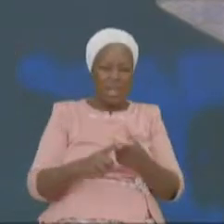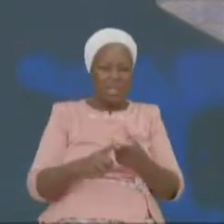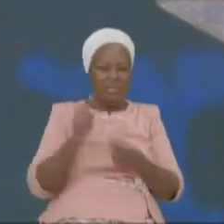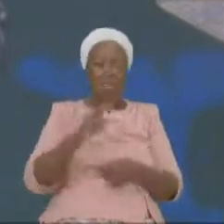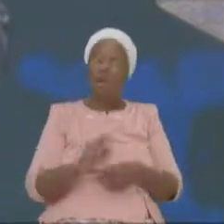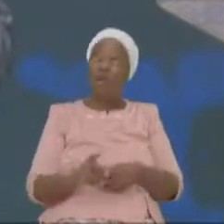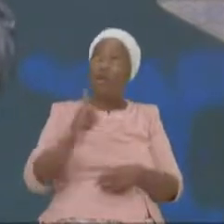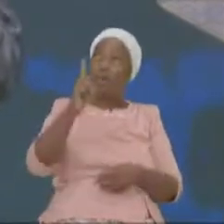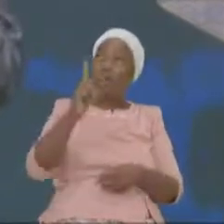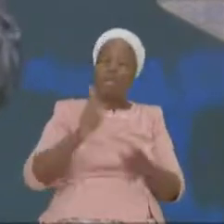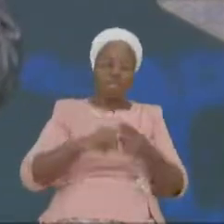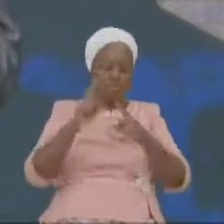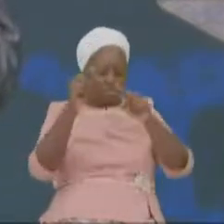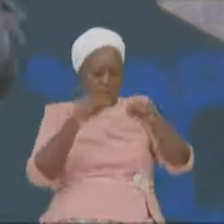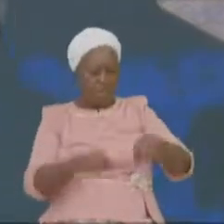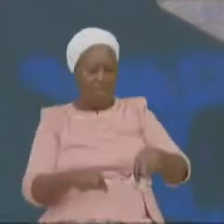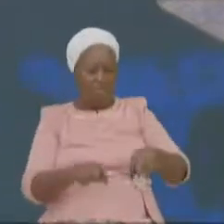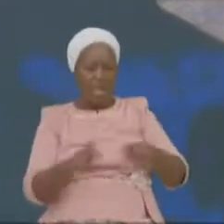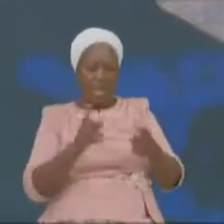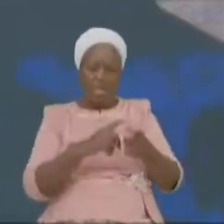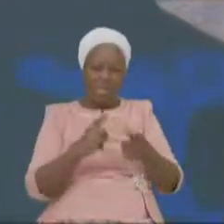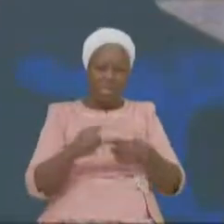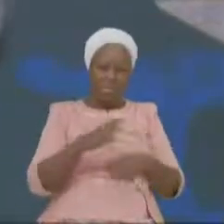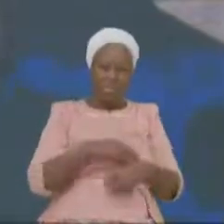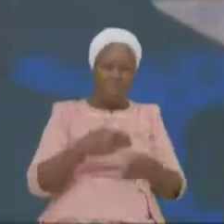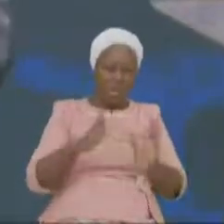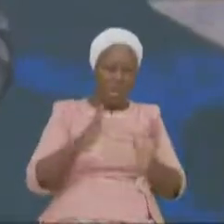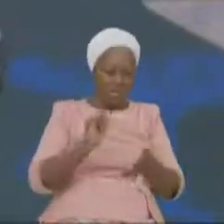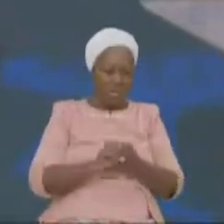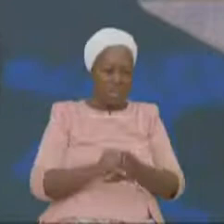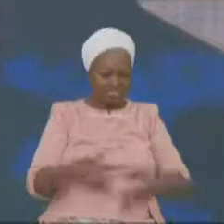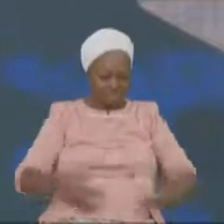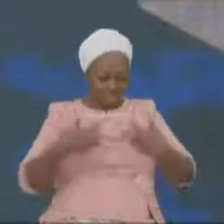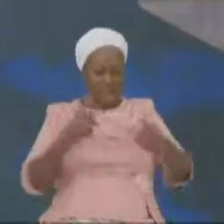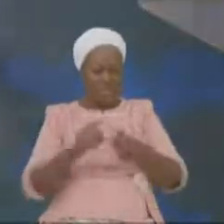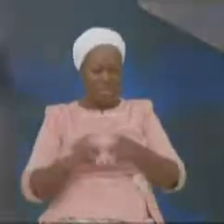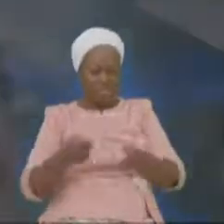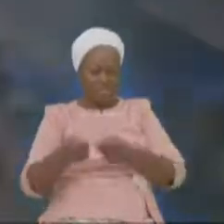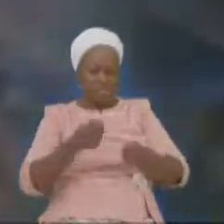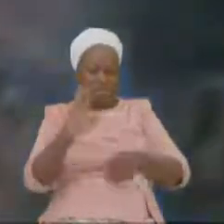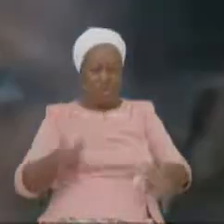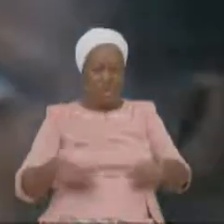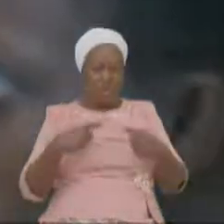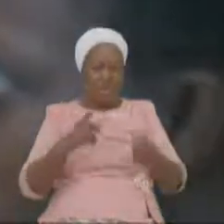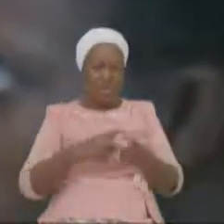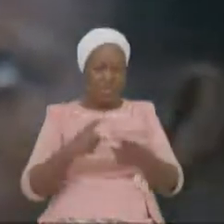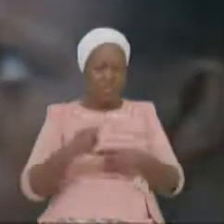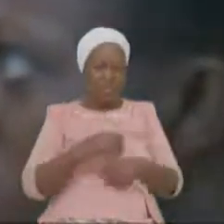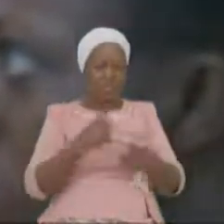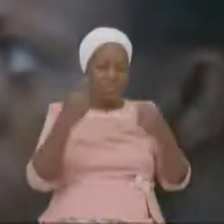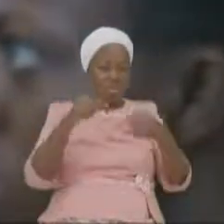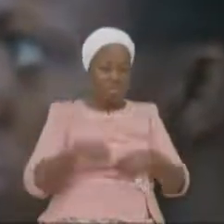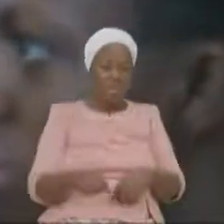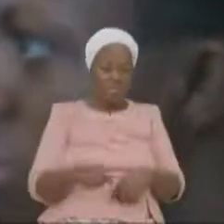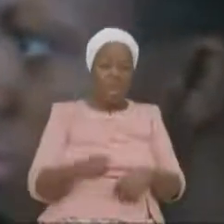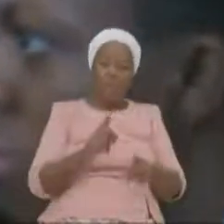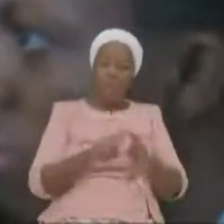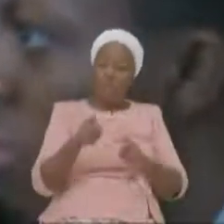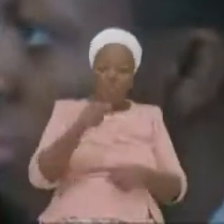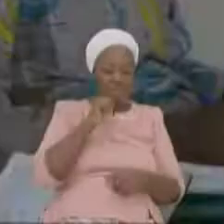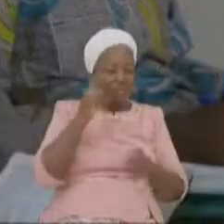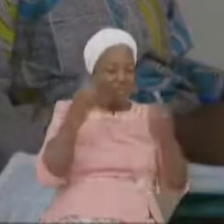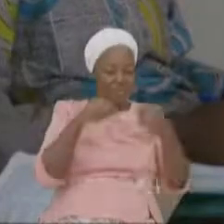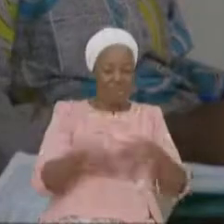a chance to hatred, to sadness, and to confusion, you'll come down. But you'll not come